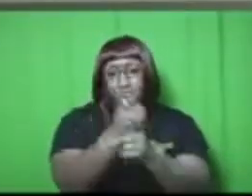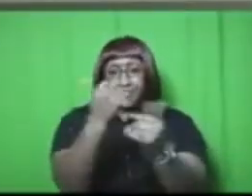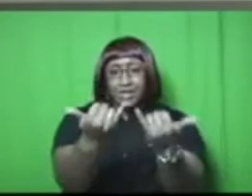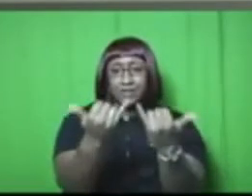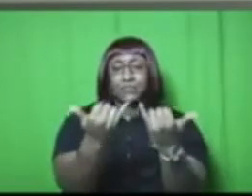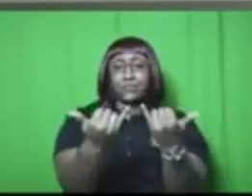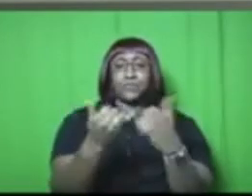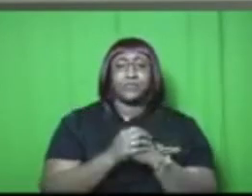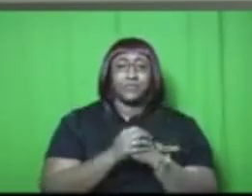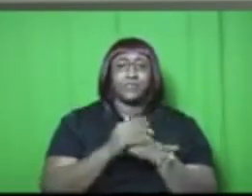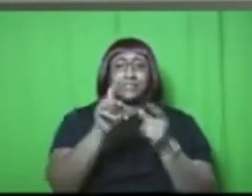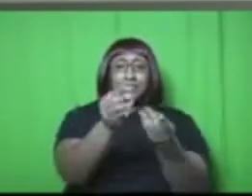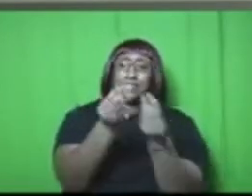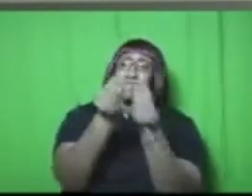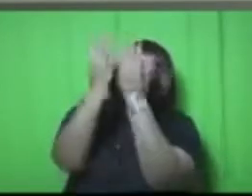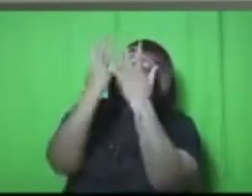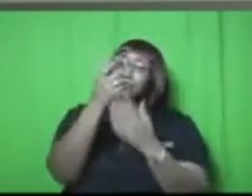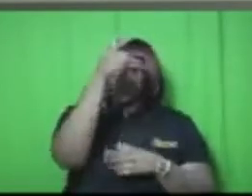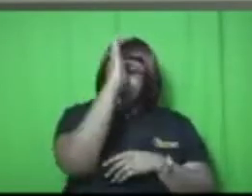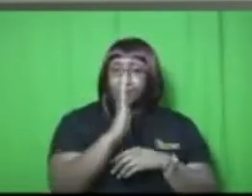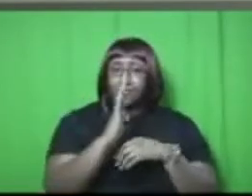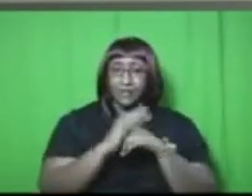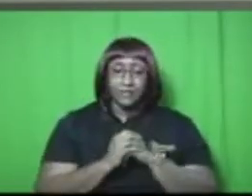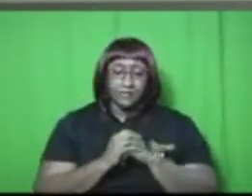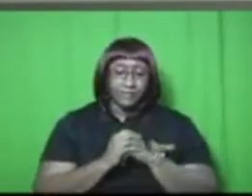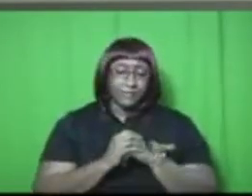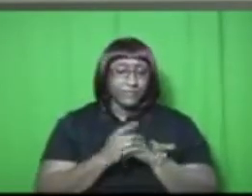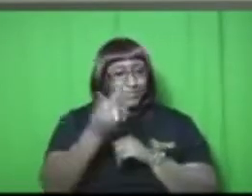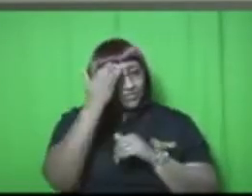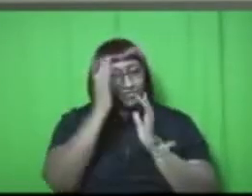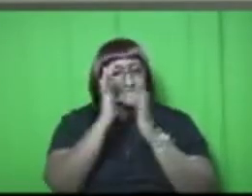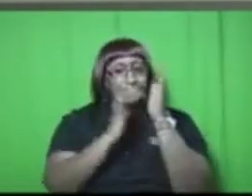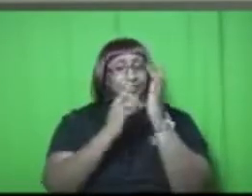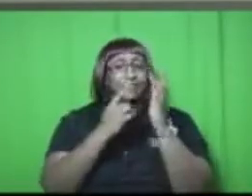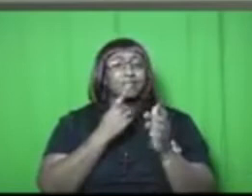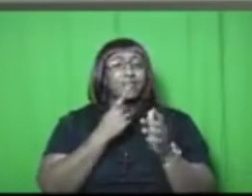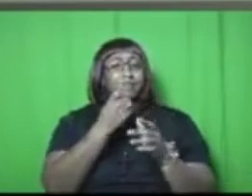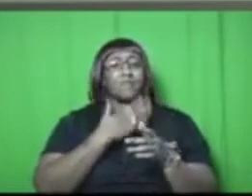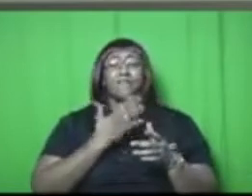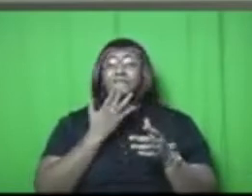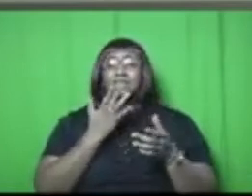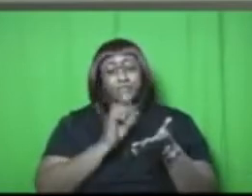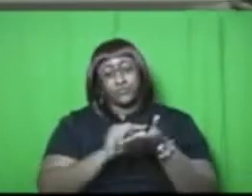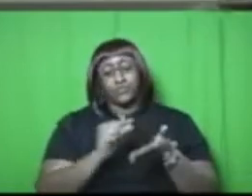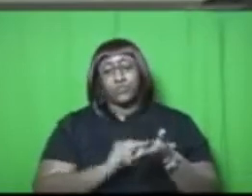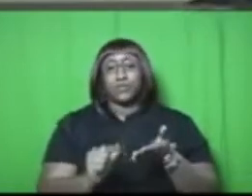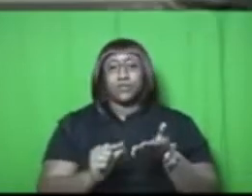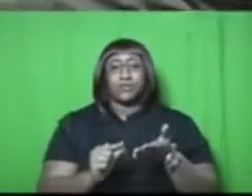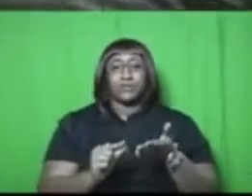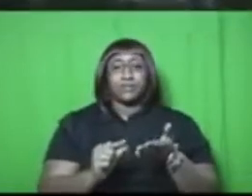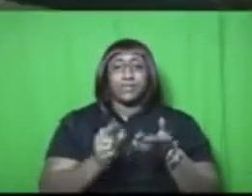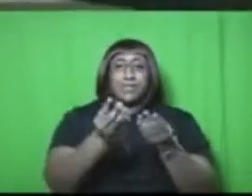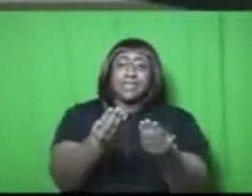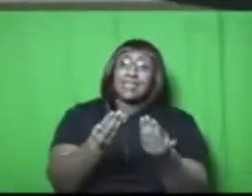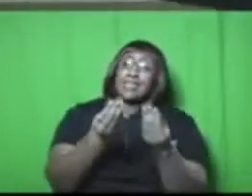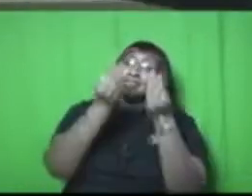that give it to God. You know, Jesus said one of my favorite passages. He said,